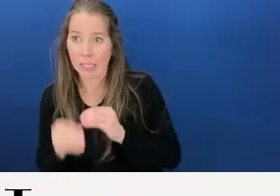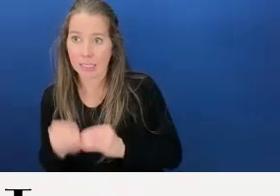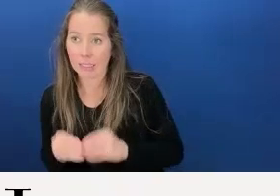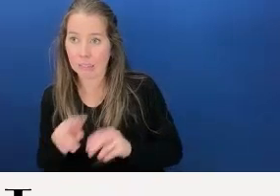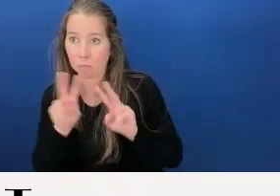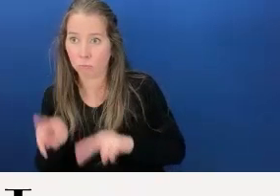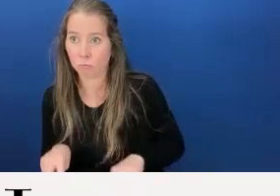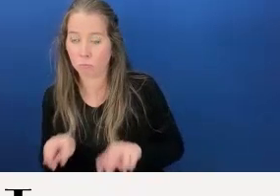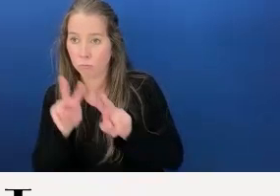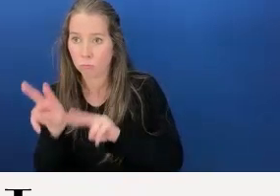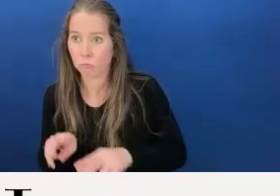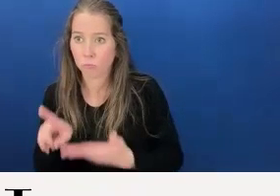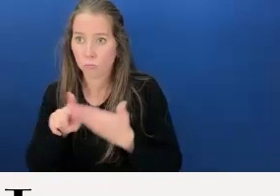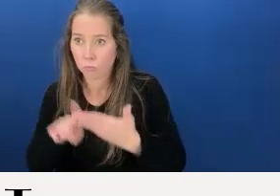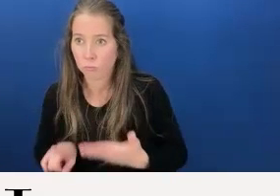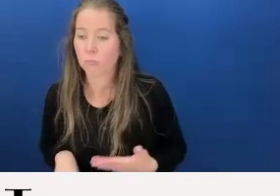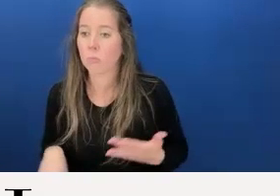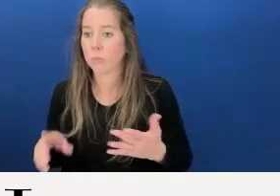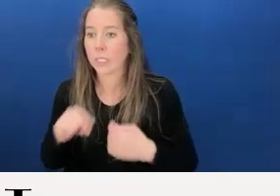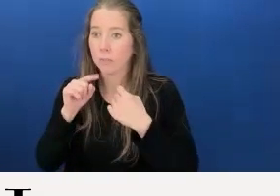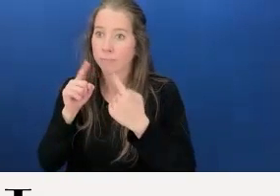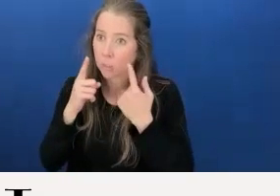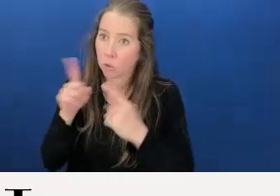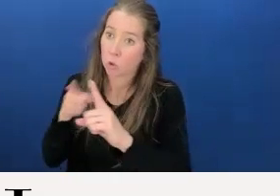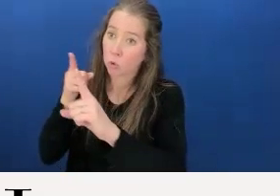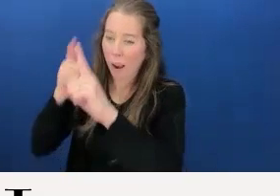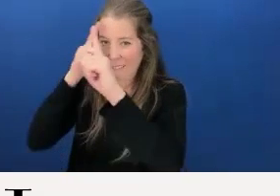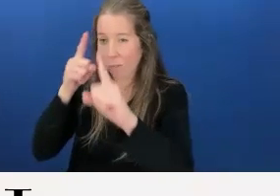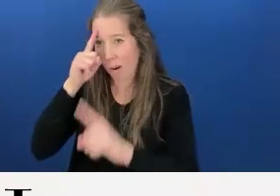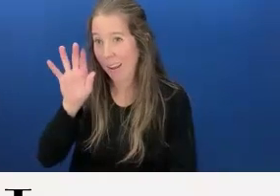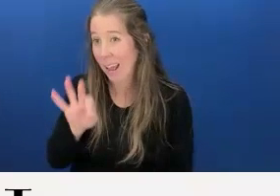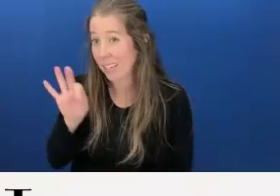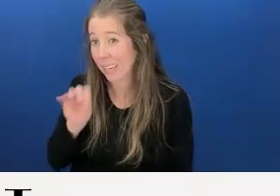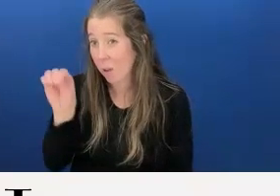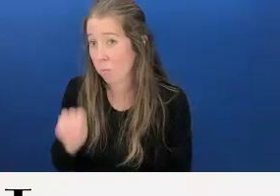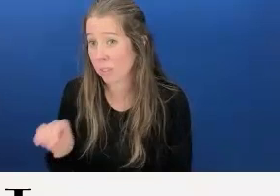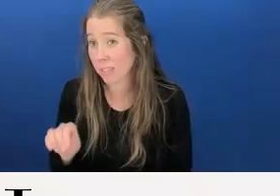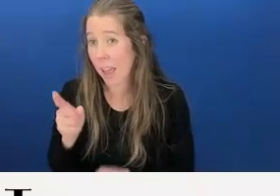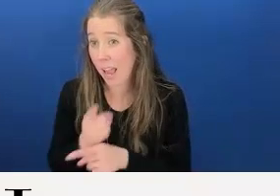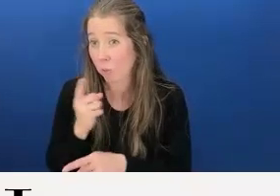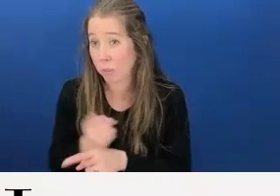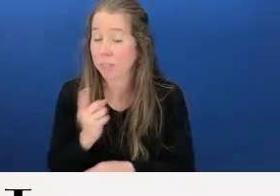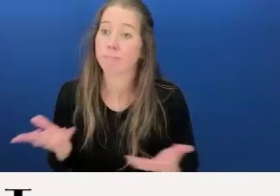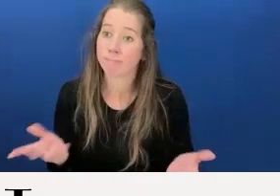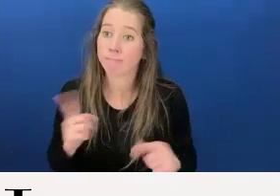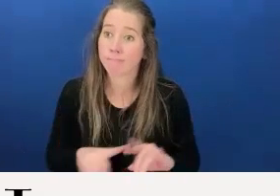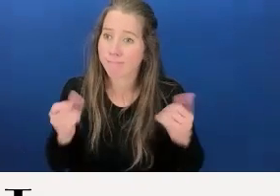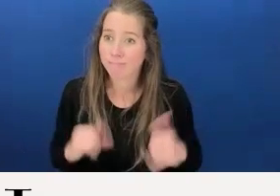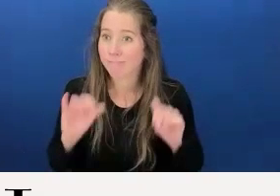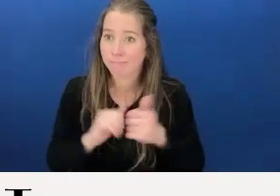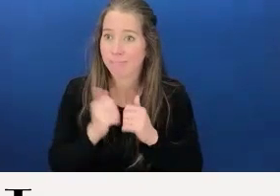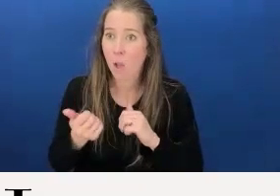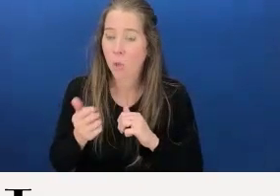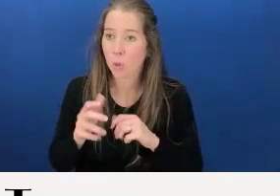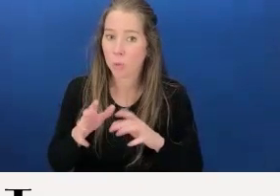looks through them so that they strive for that 99% accuracy. Still, the way that you capture